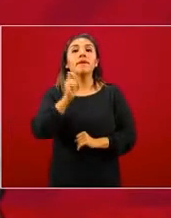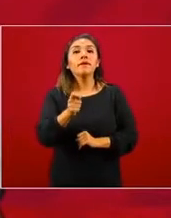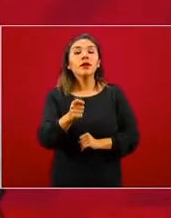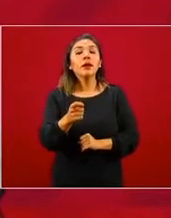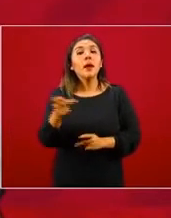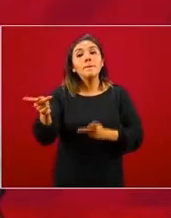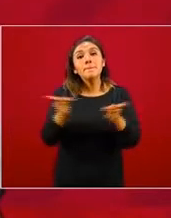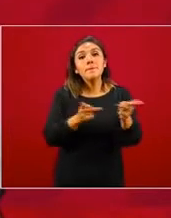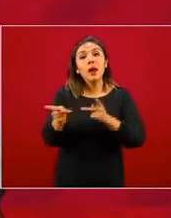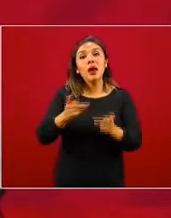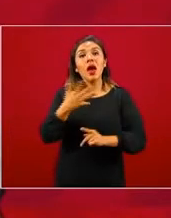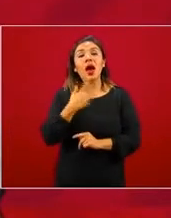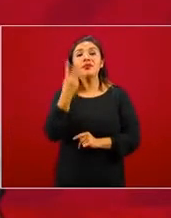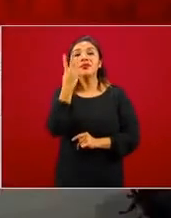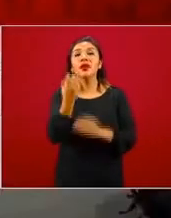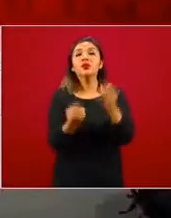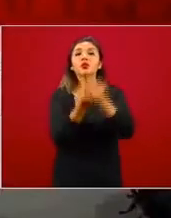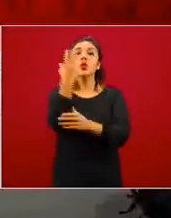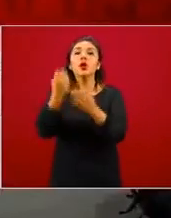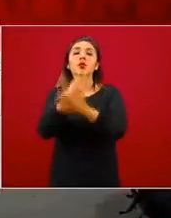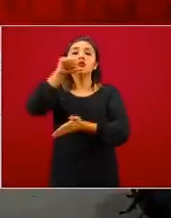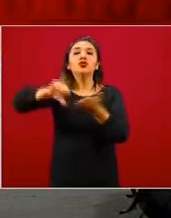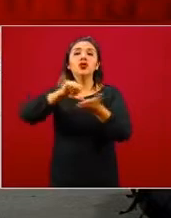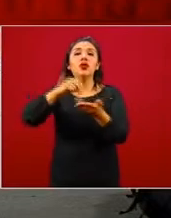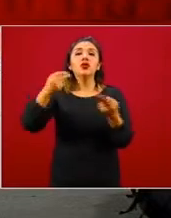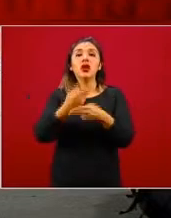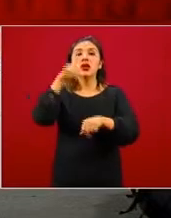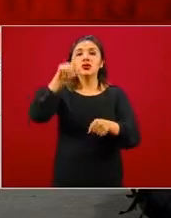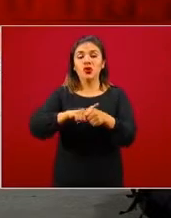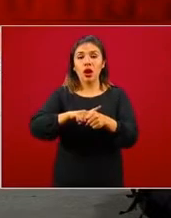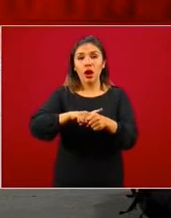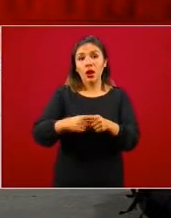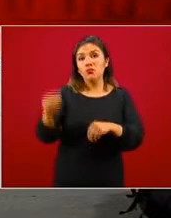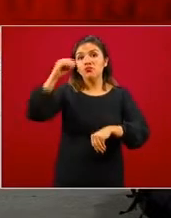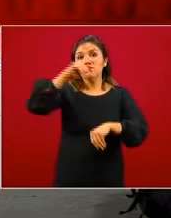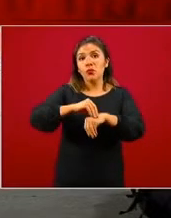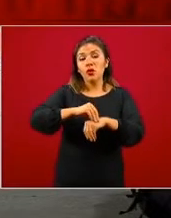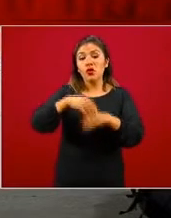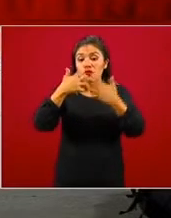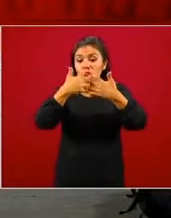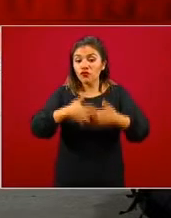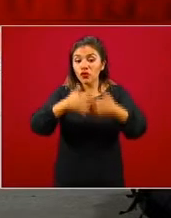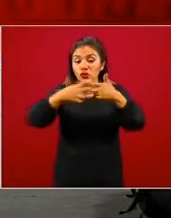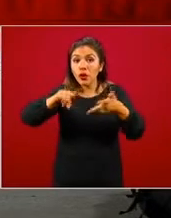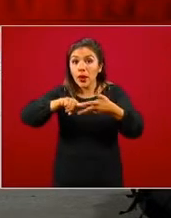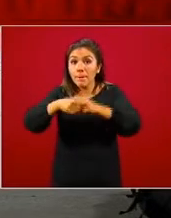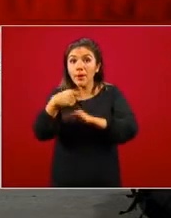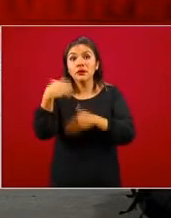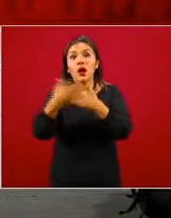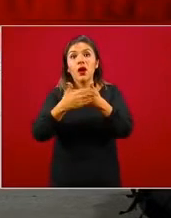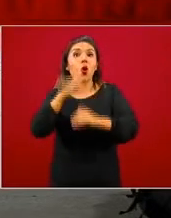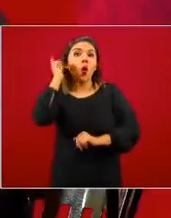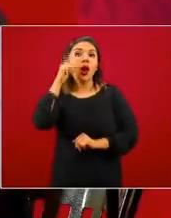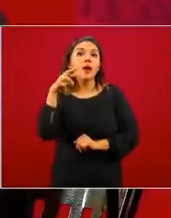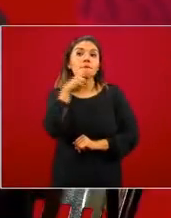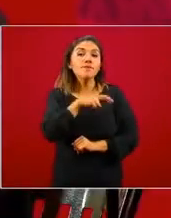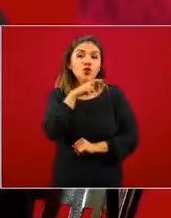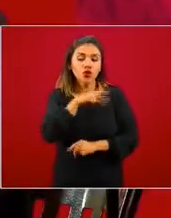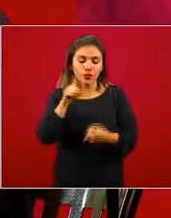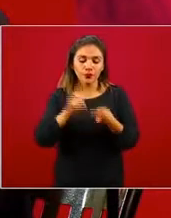we've talked to a number of you about this. We're going to have 3 new national centers that will